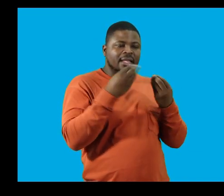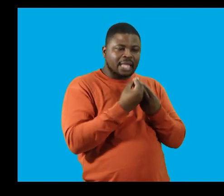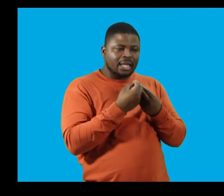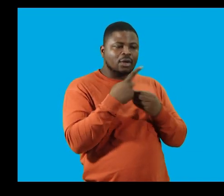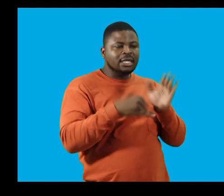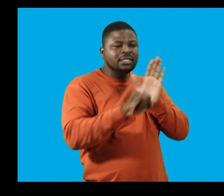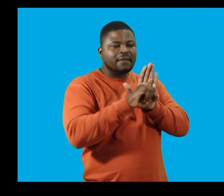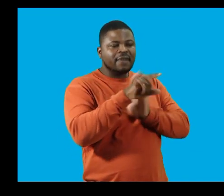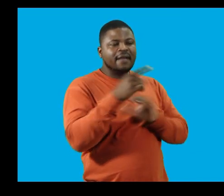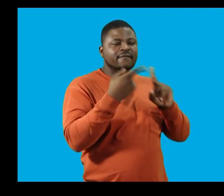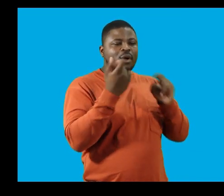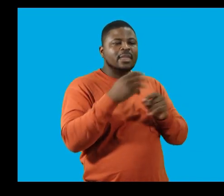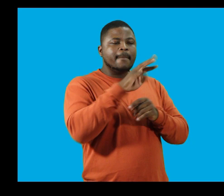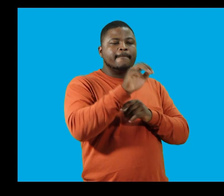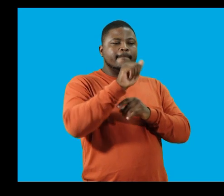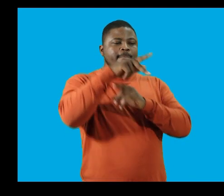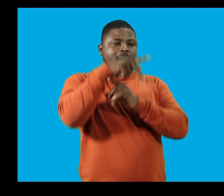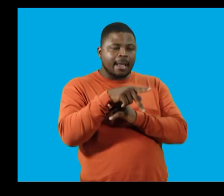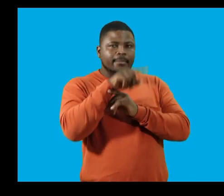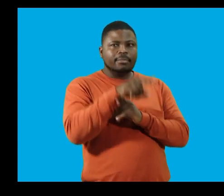equals to 100 units